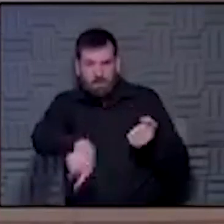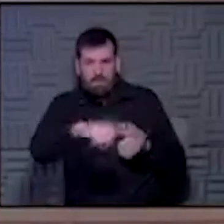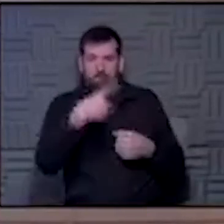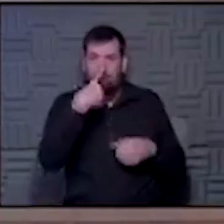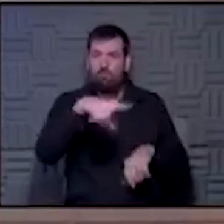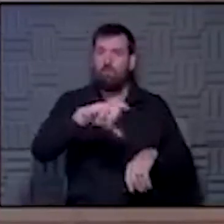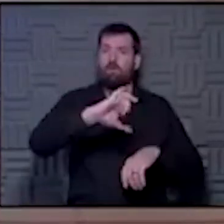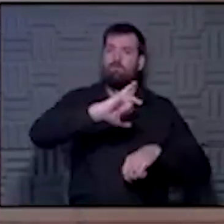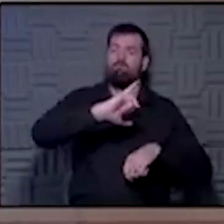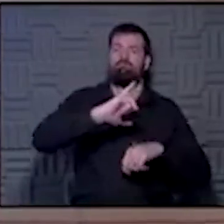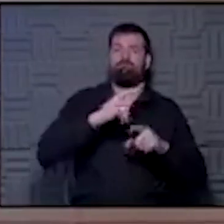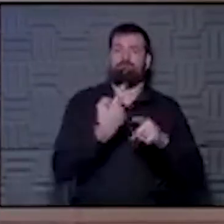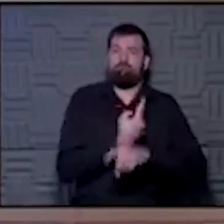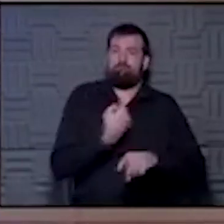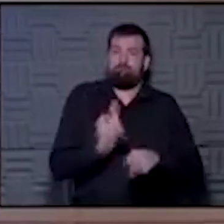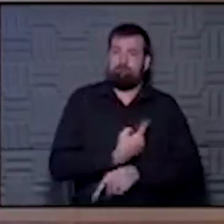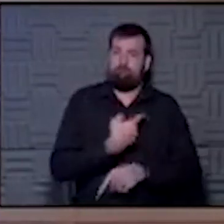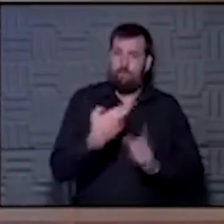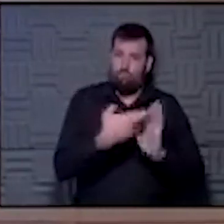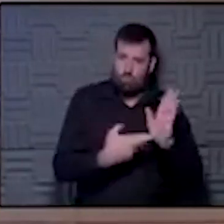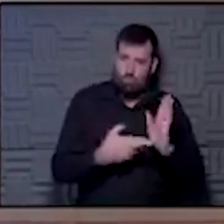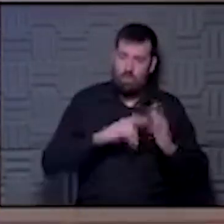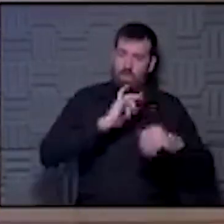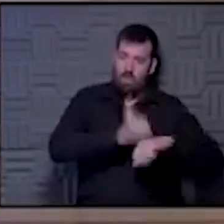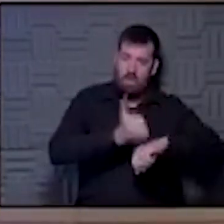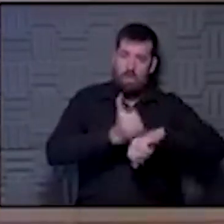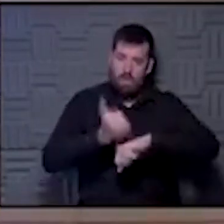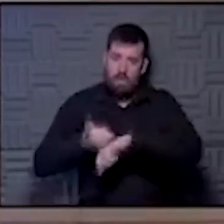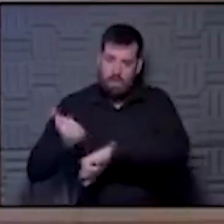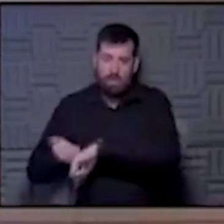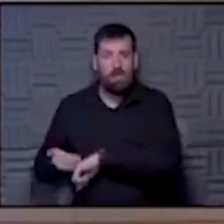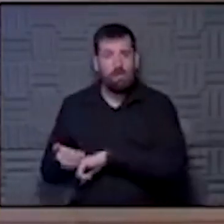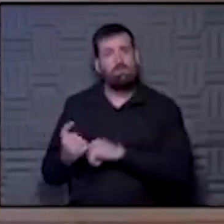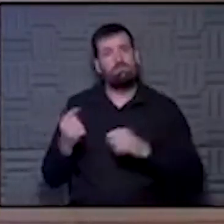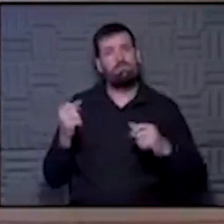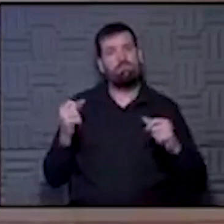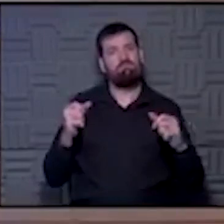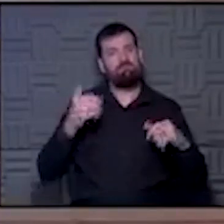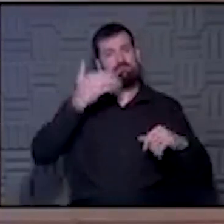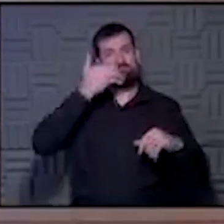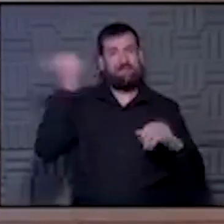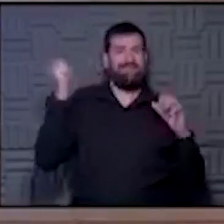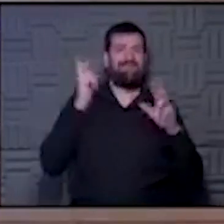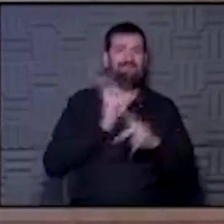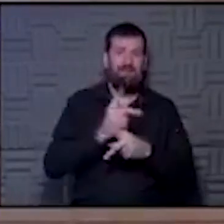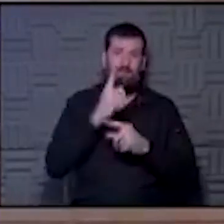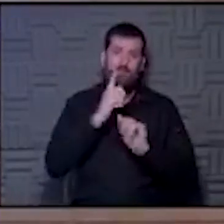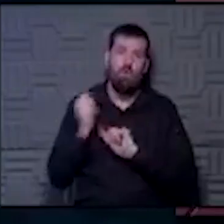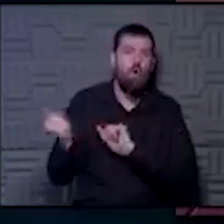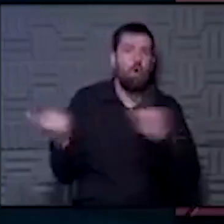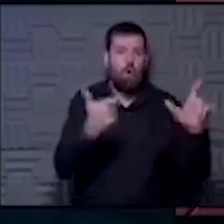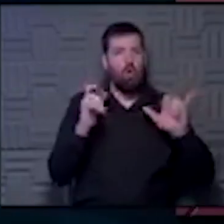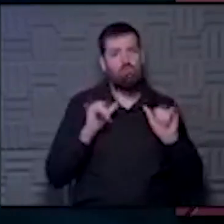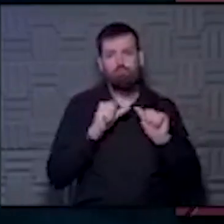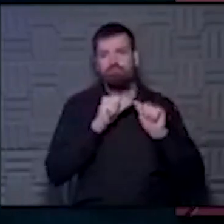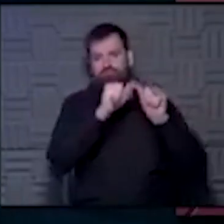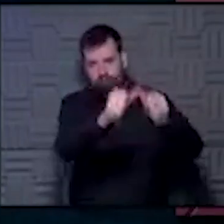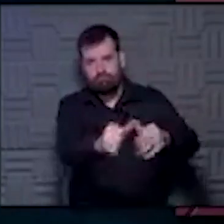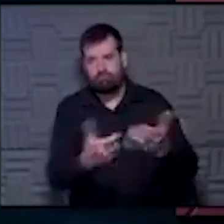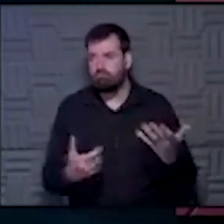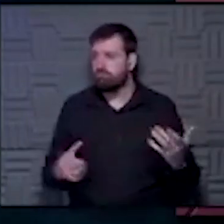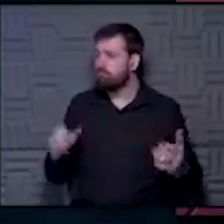implement the right rules, then we can move forward with everyone providing the best care possible.